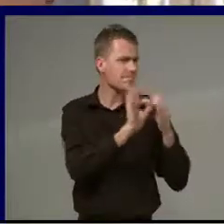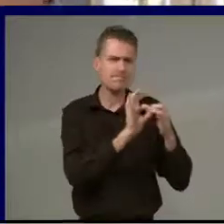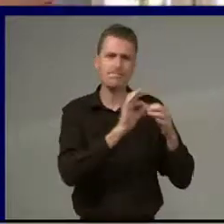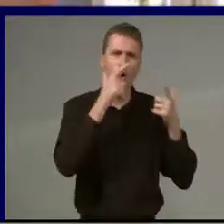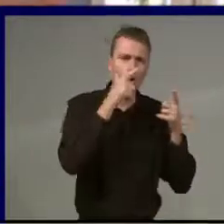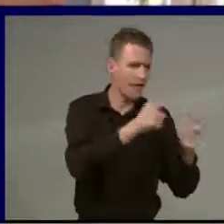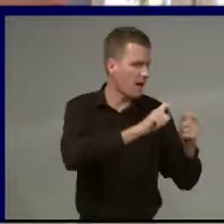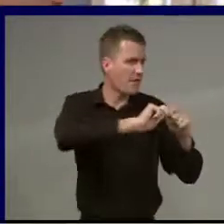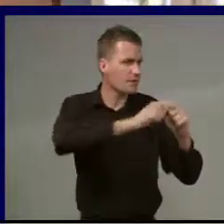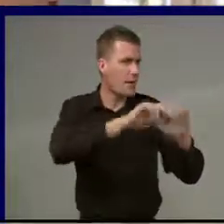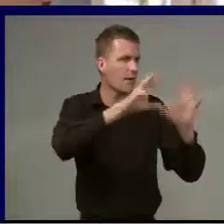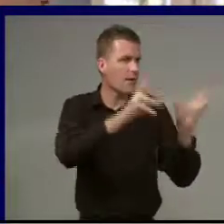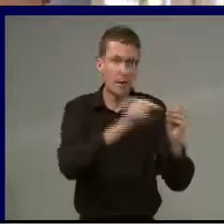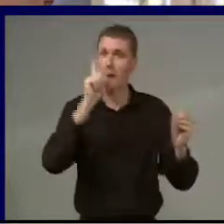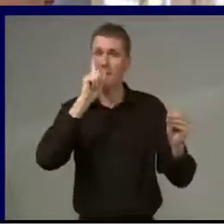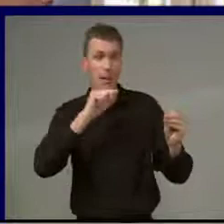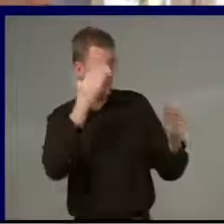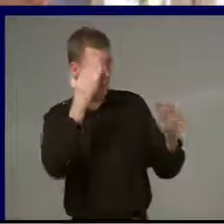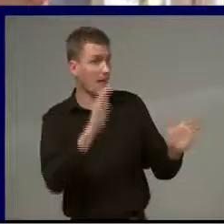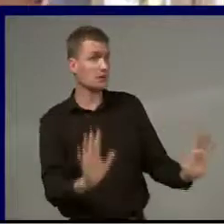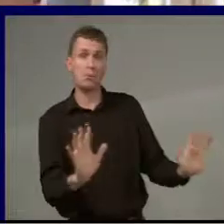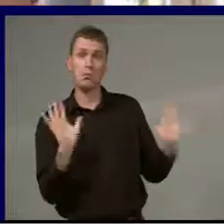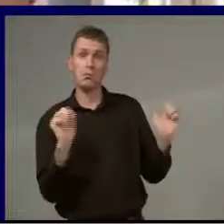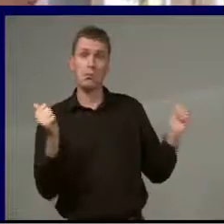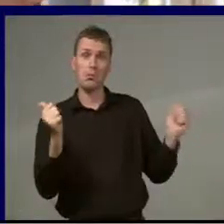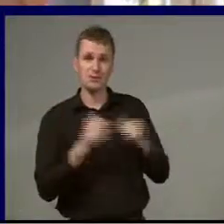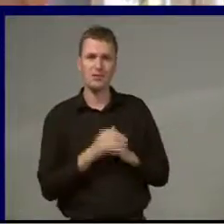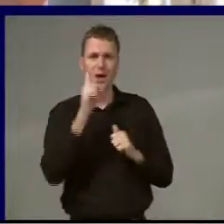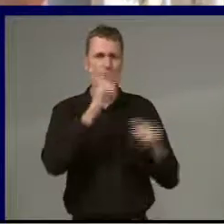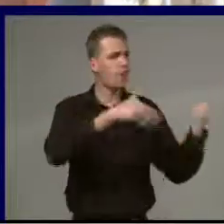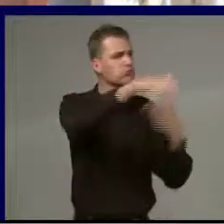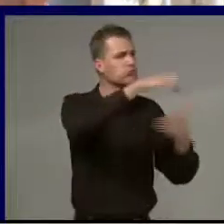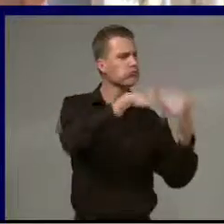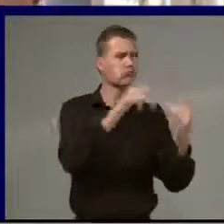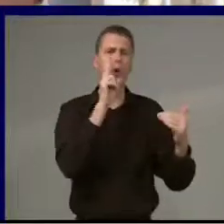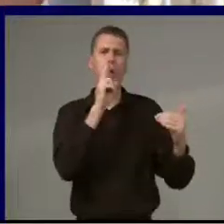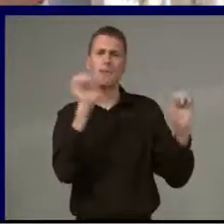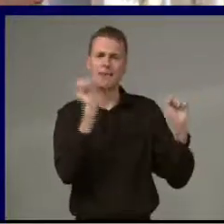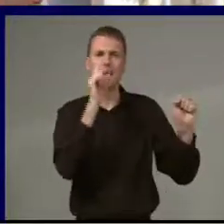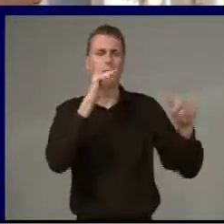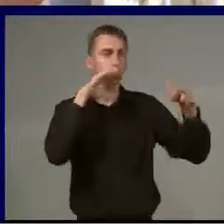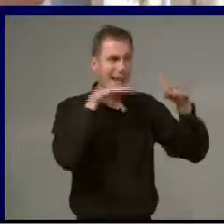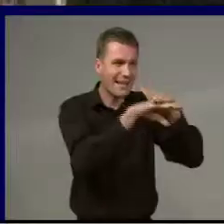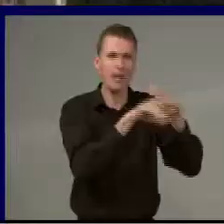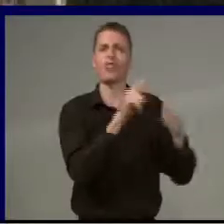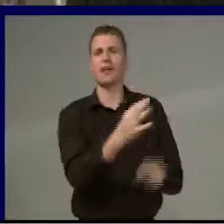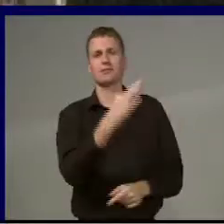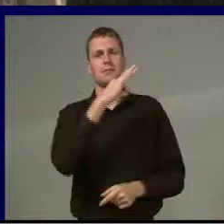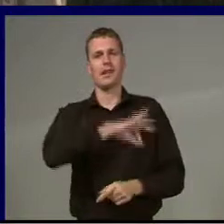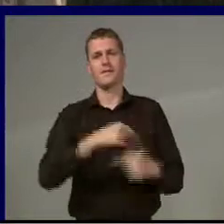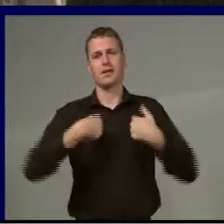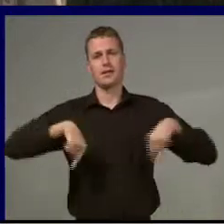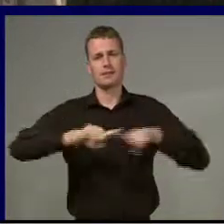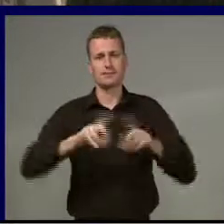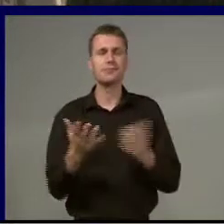after it even better and people respect that. So, having people around, having it look busy, used, is certainly a real advantage to us. The